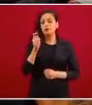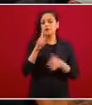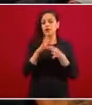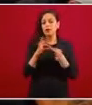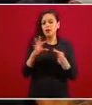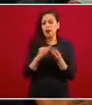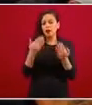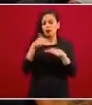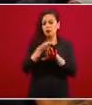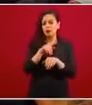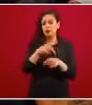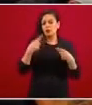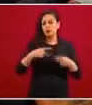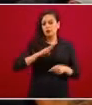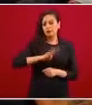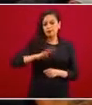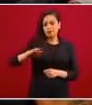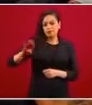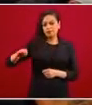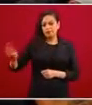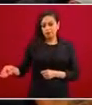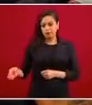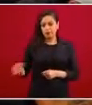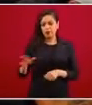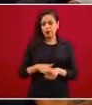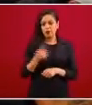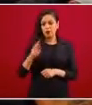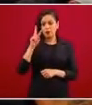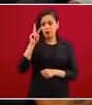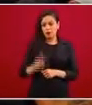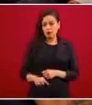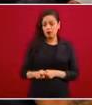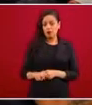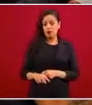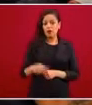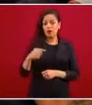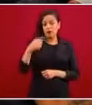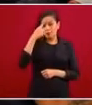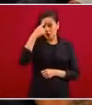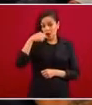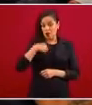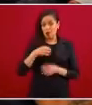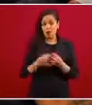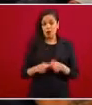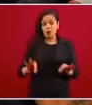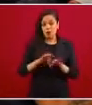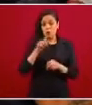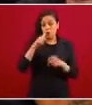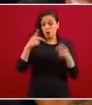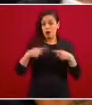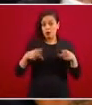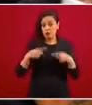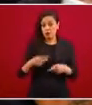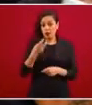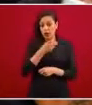Could we have someone in a different conference that can talk, that come here and talk about the ethical